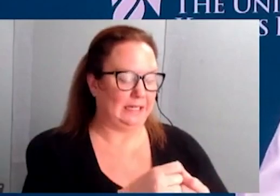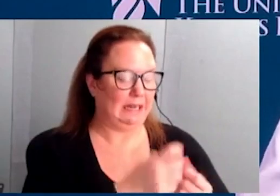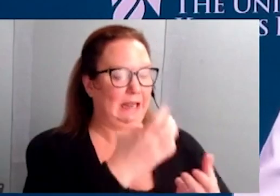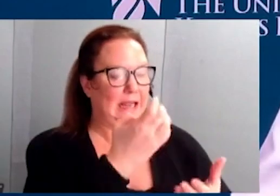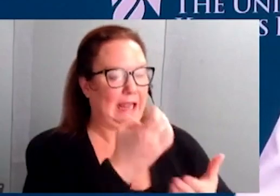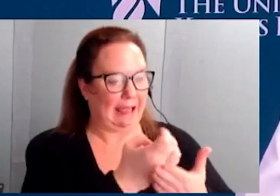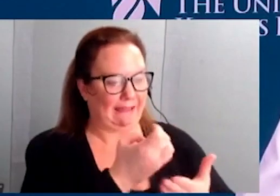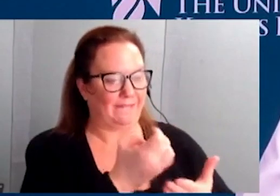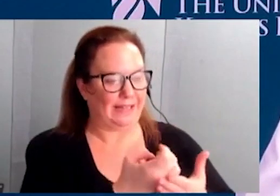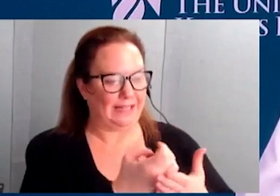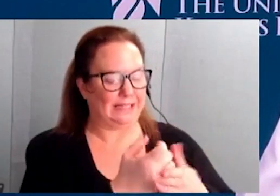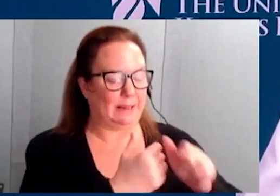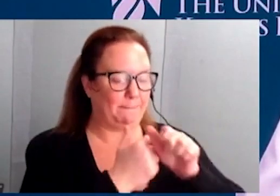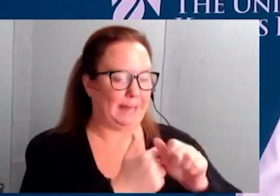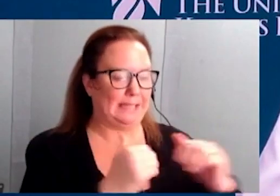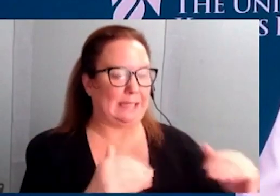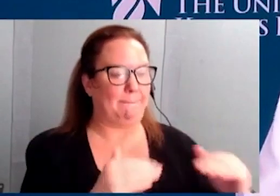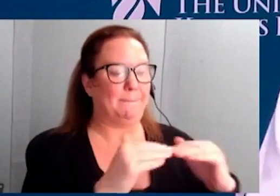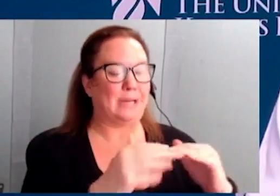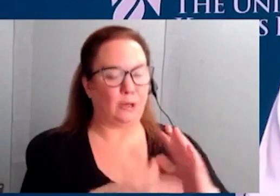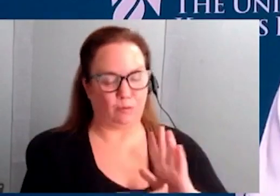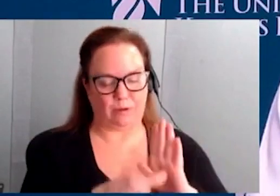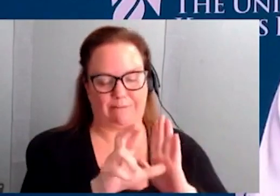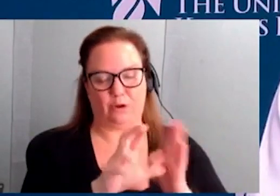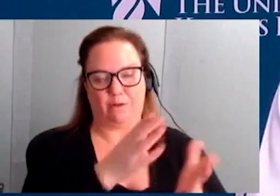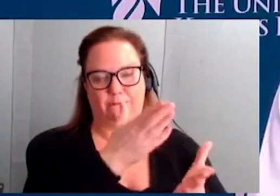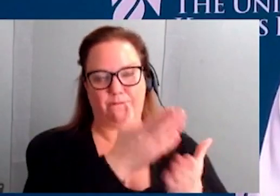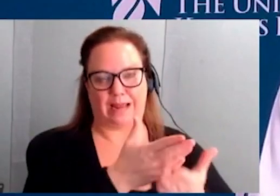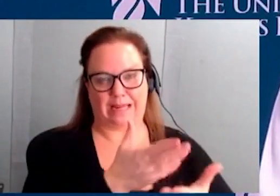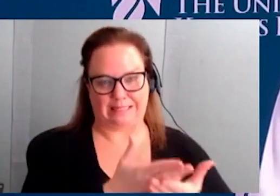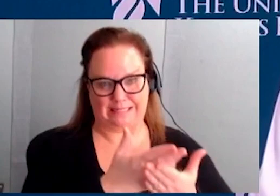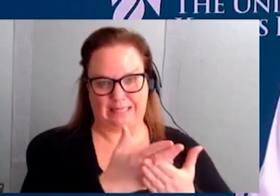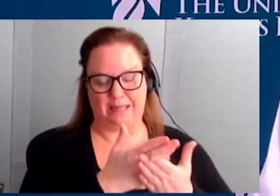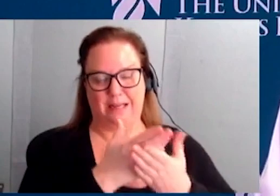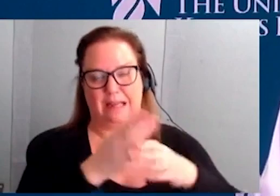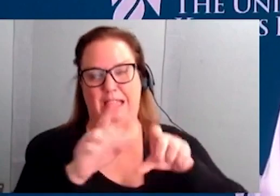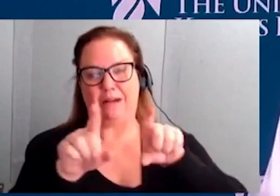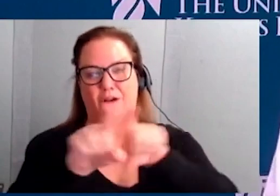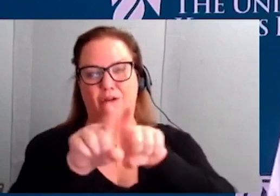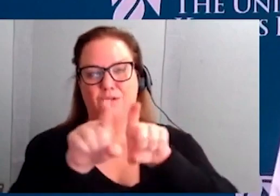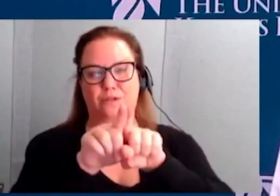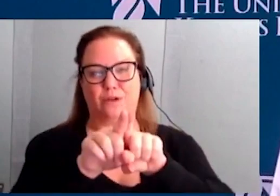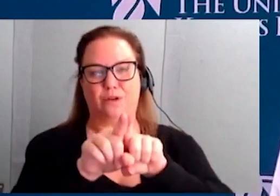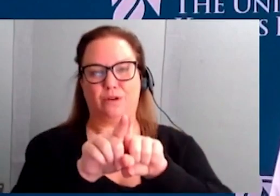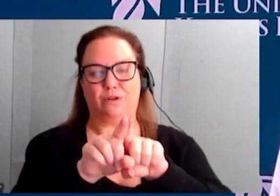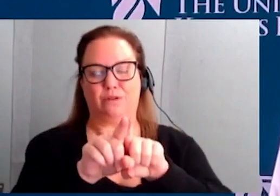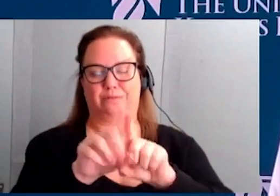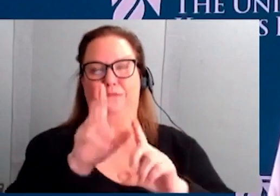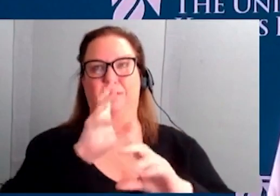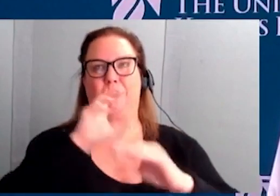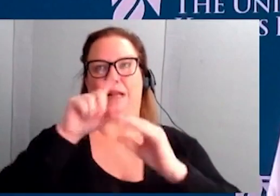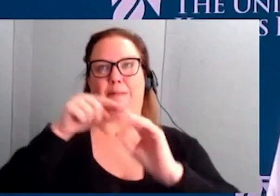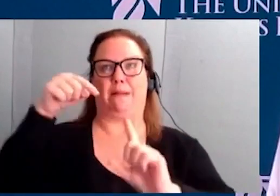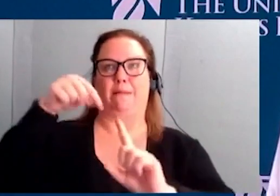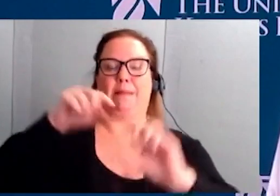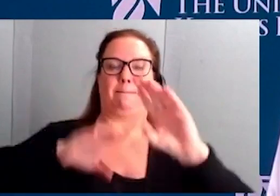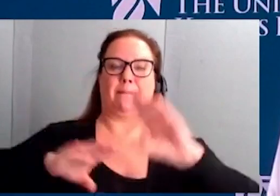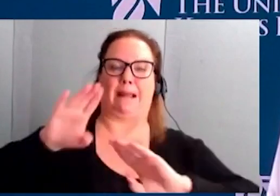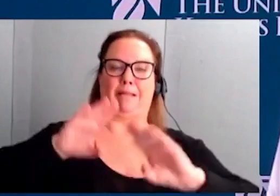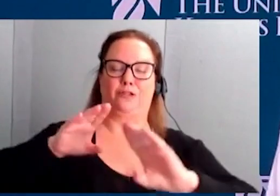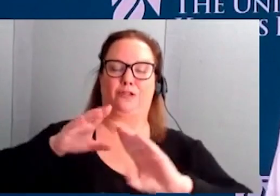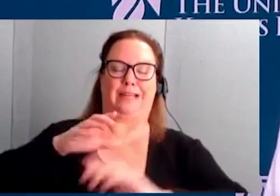evidence-based, peer-reviewed facts, in addition to just thinking of the biology of how the vaccine